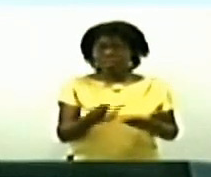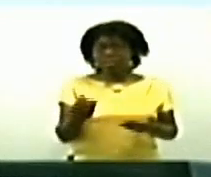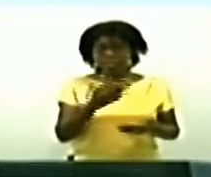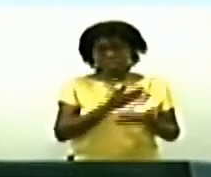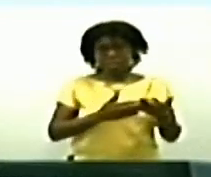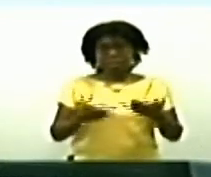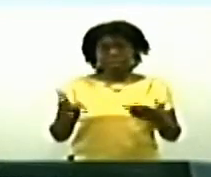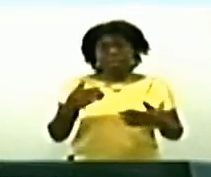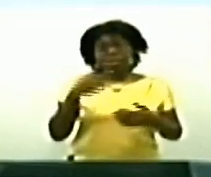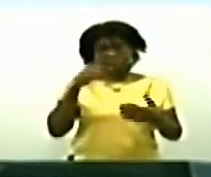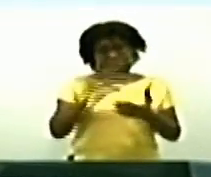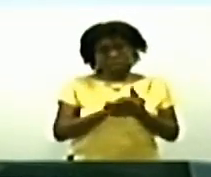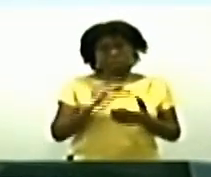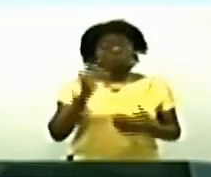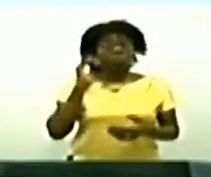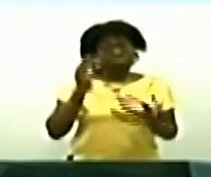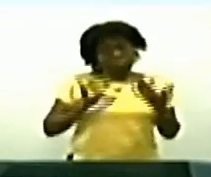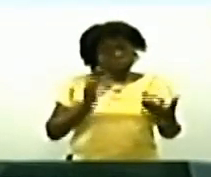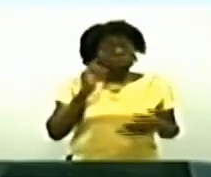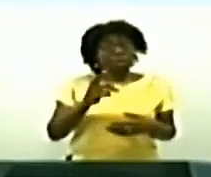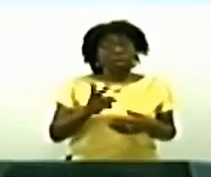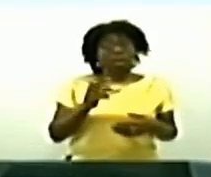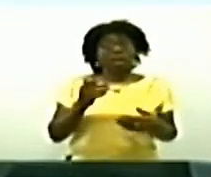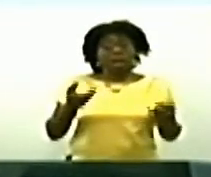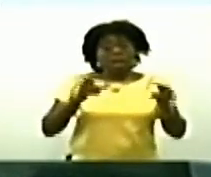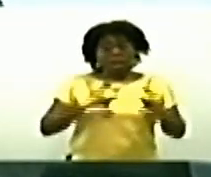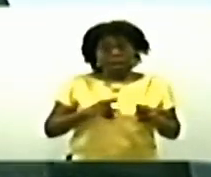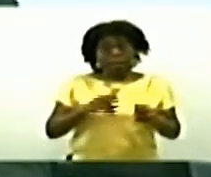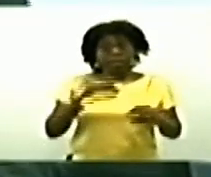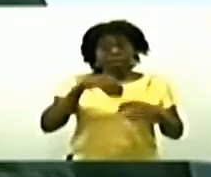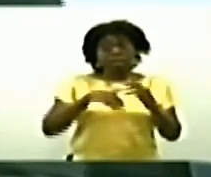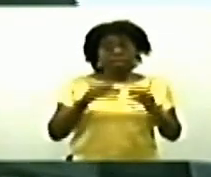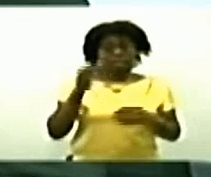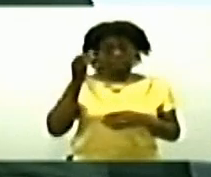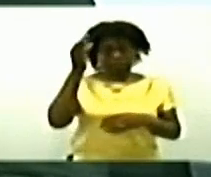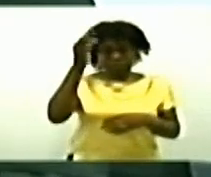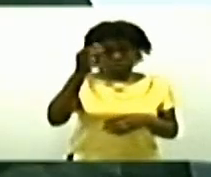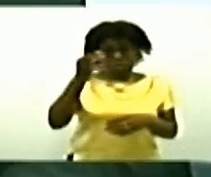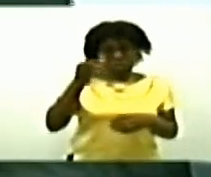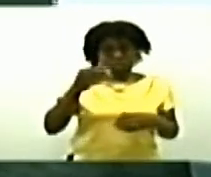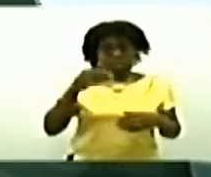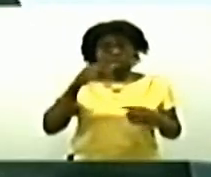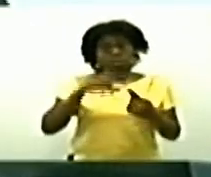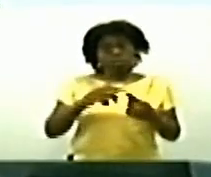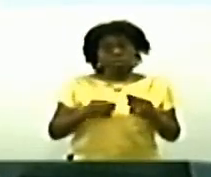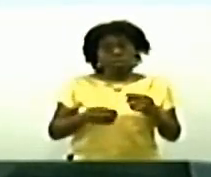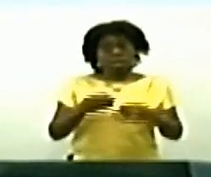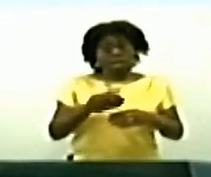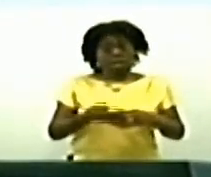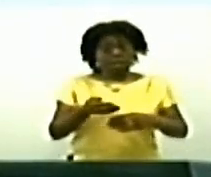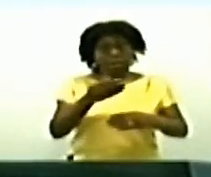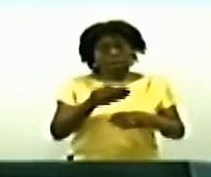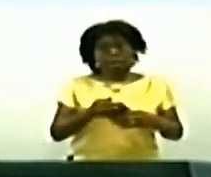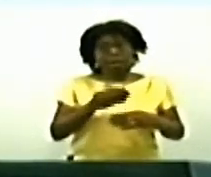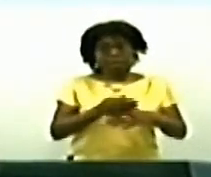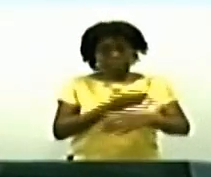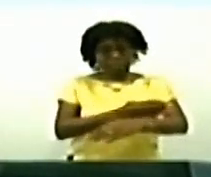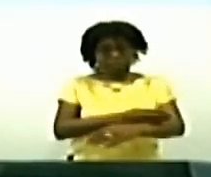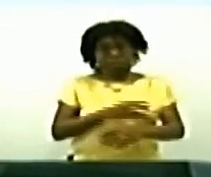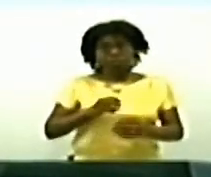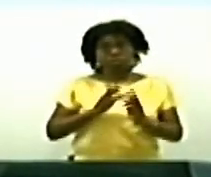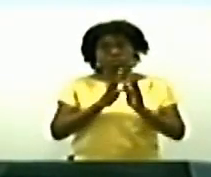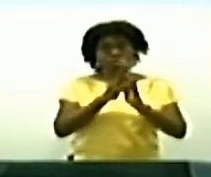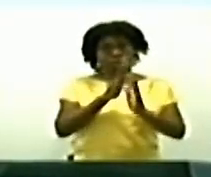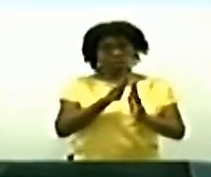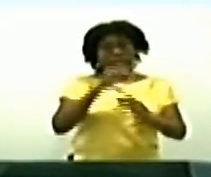that will happen going forward in terms of improving on the traffic situation in Grenada. But we believe this is an excellent start, and